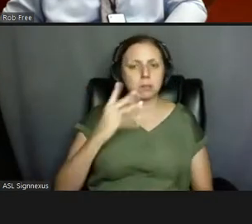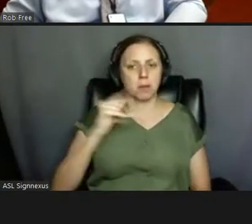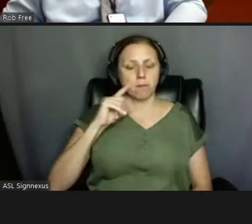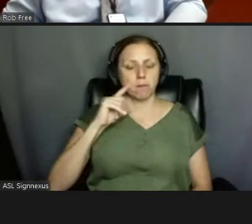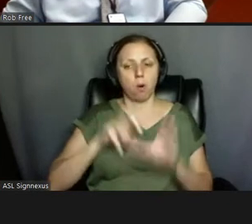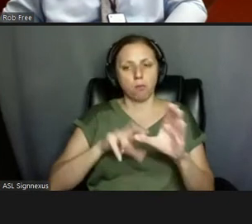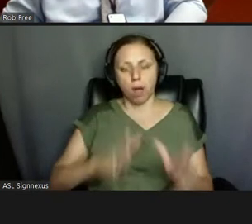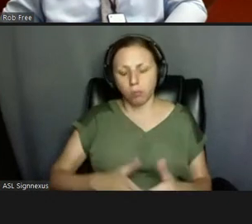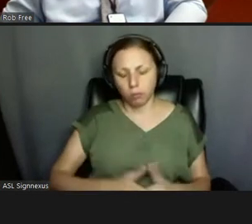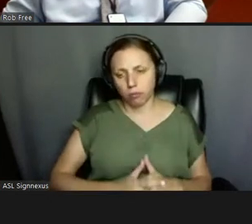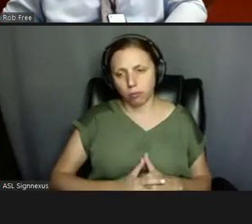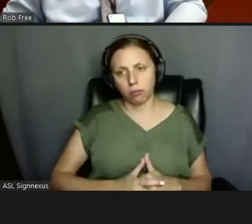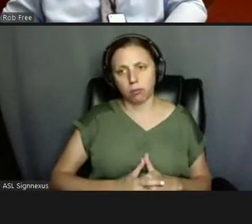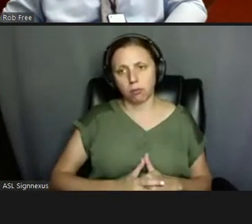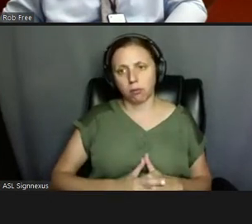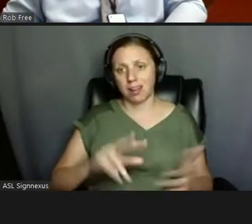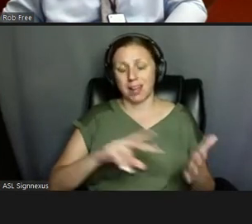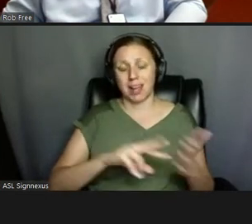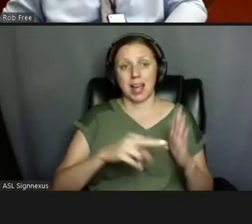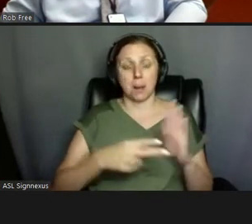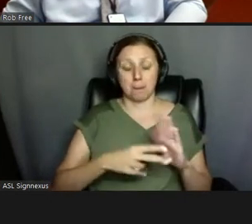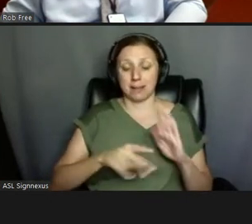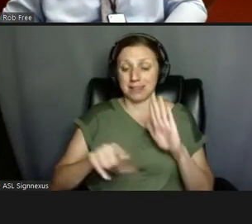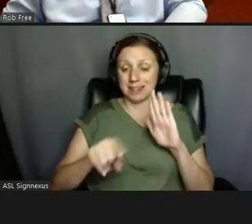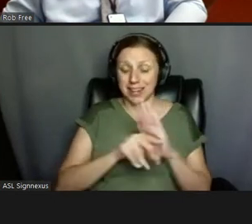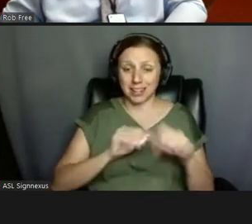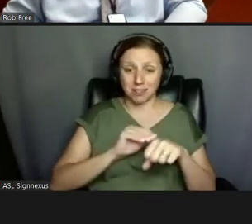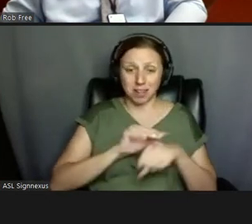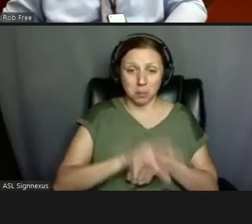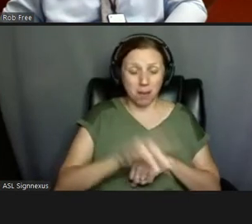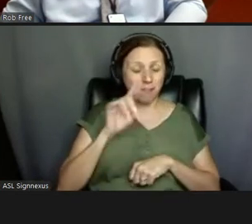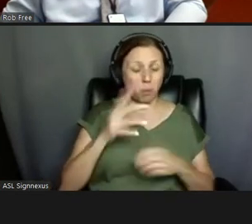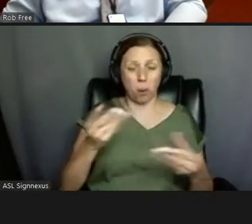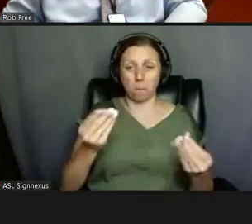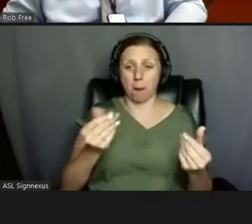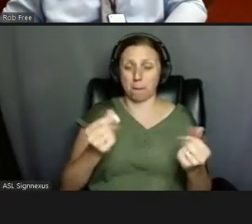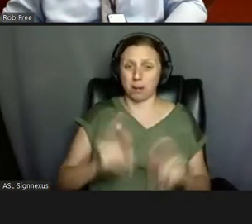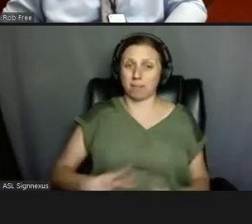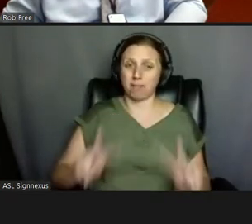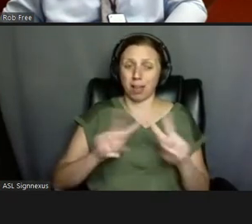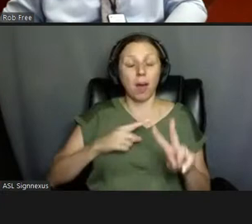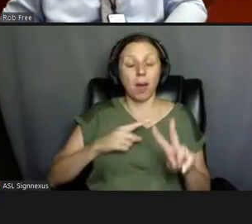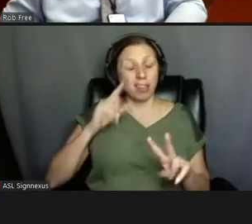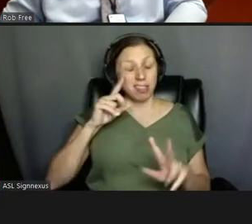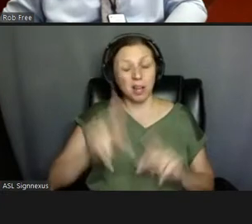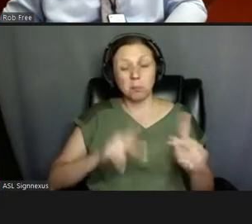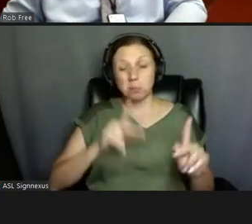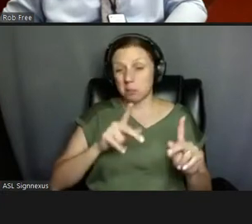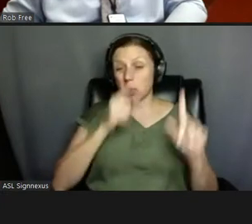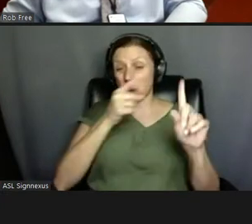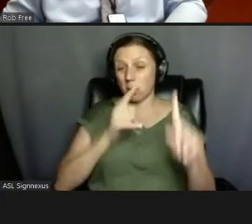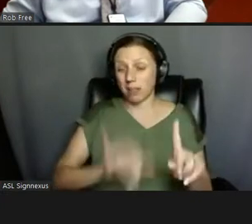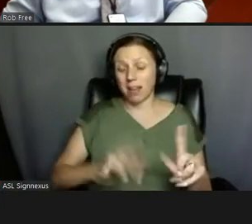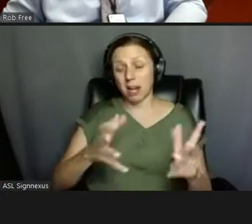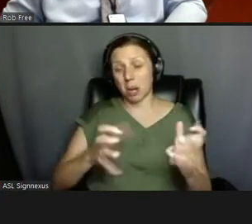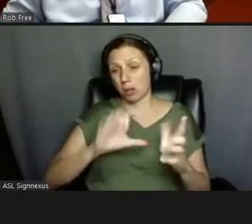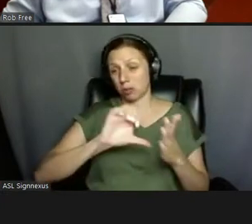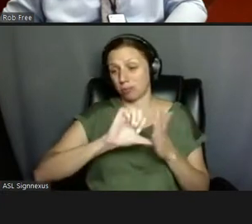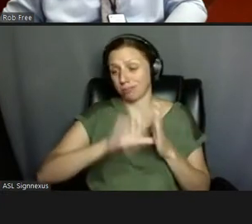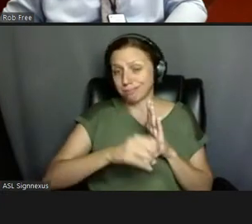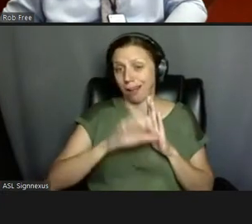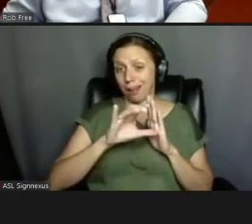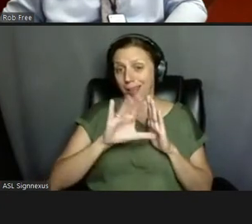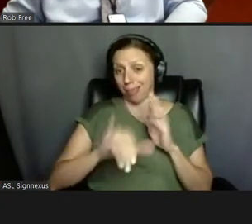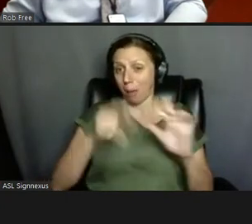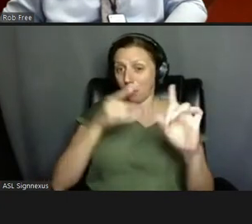to negative impact on property values. So I think a lot of people are making those points and I'm echoing them.